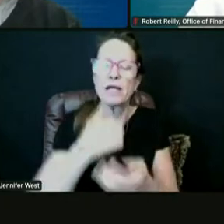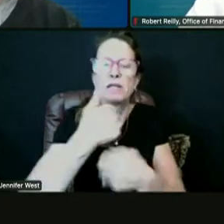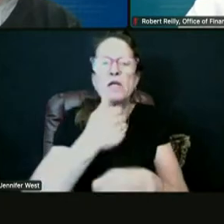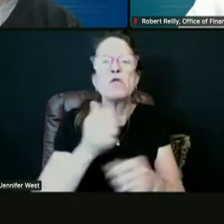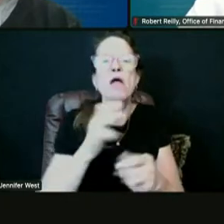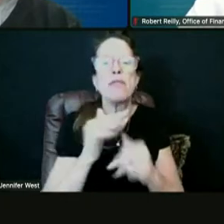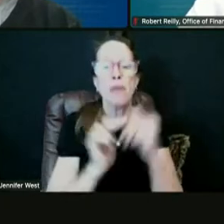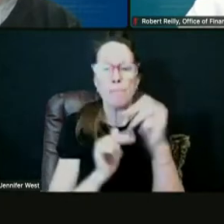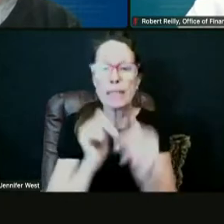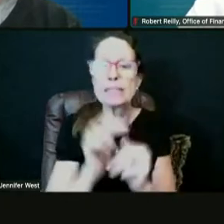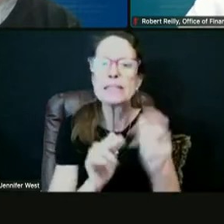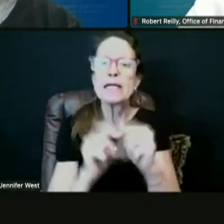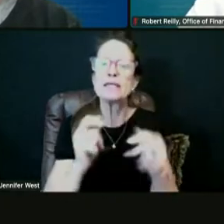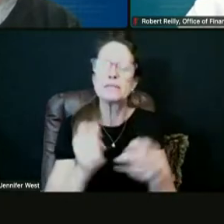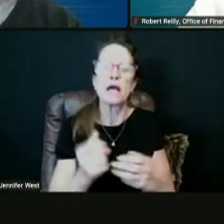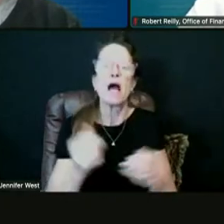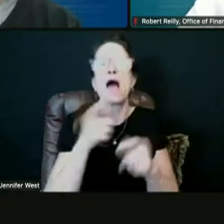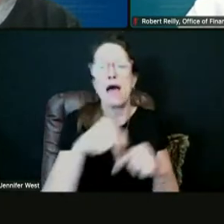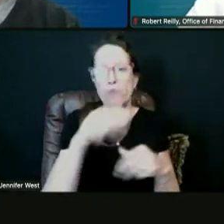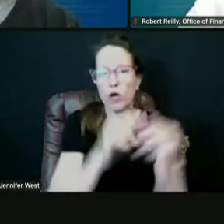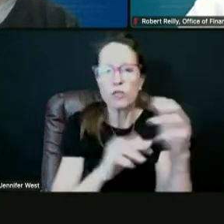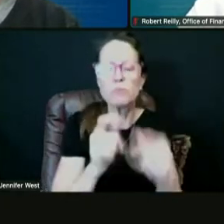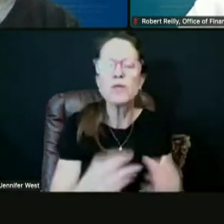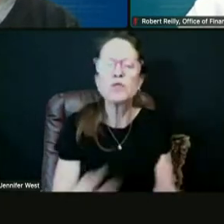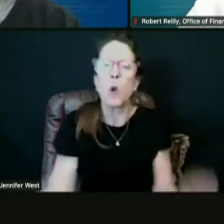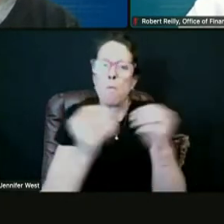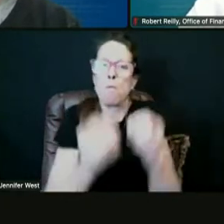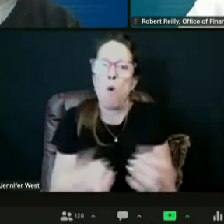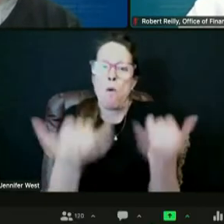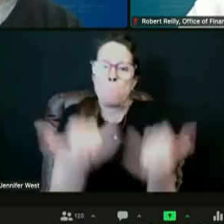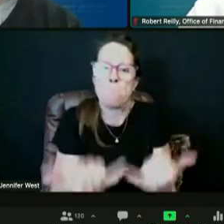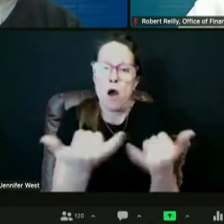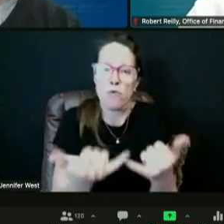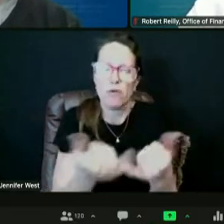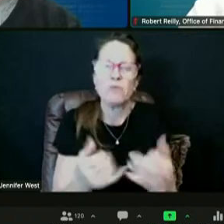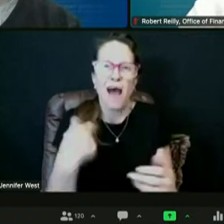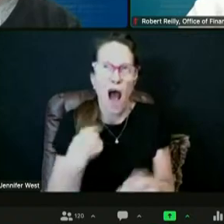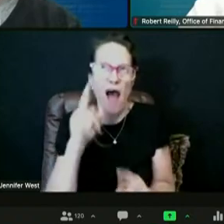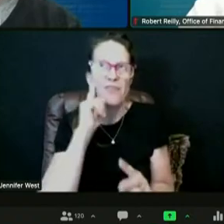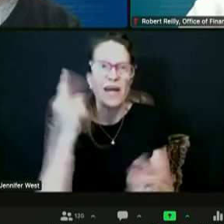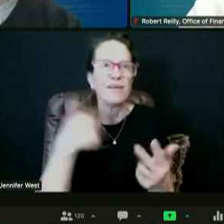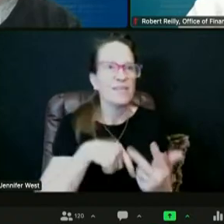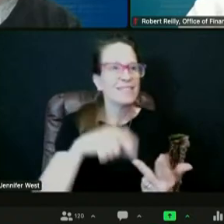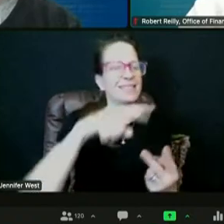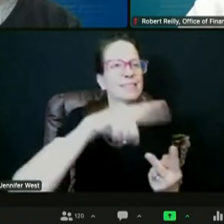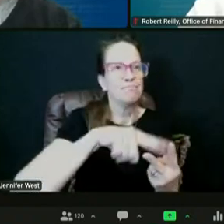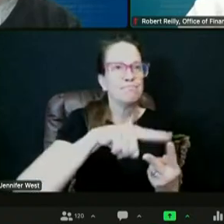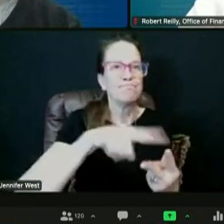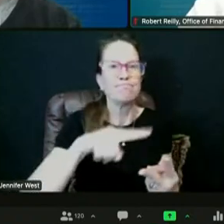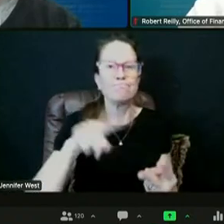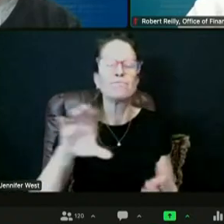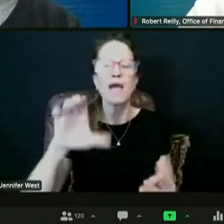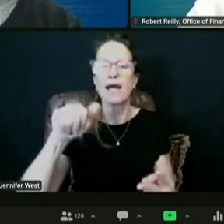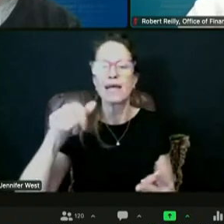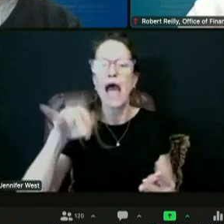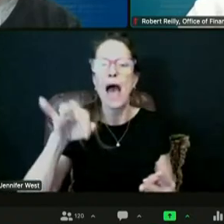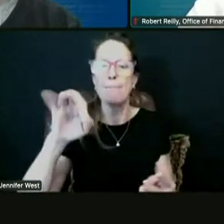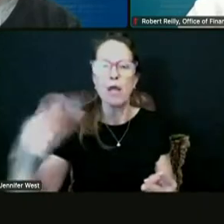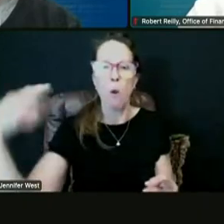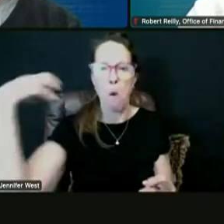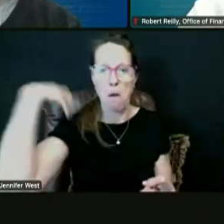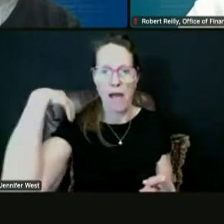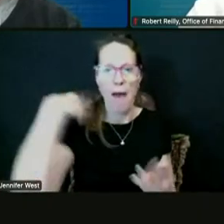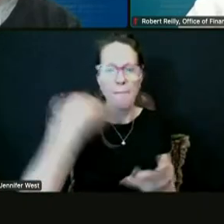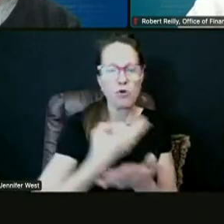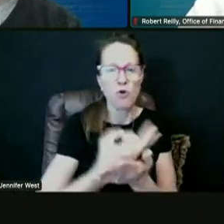students. My question, I guess this would be a capital funding issue. The school buses, which we transport